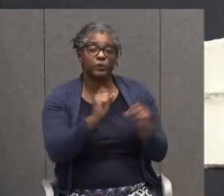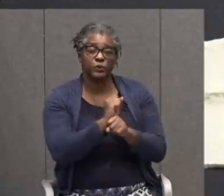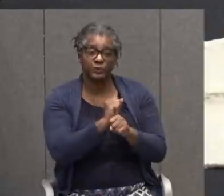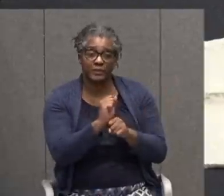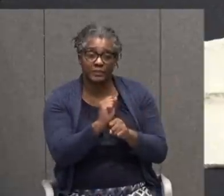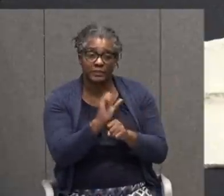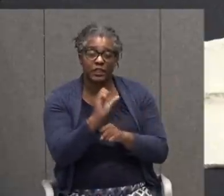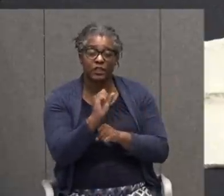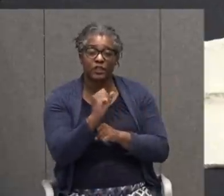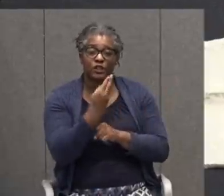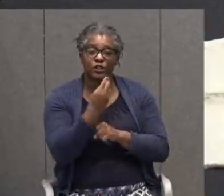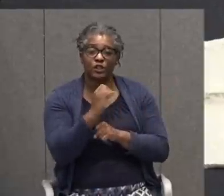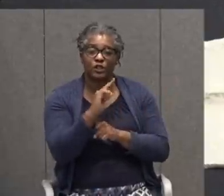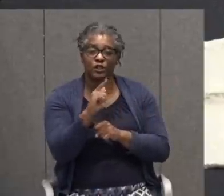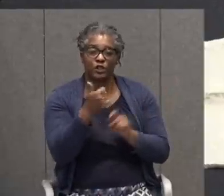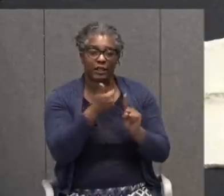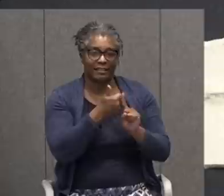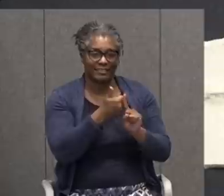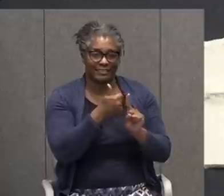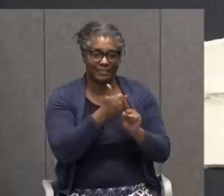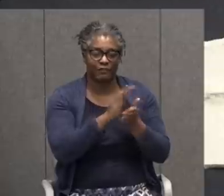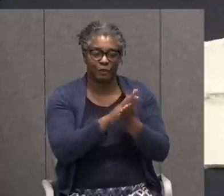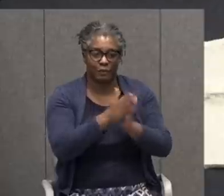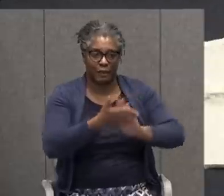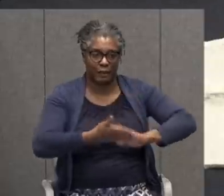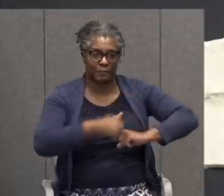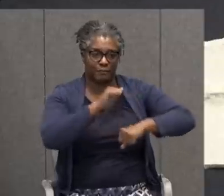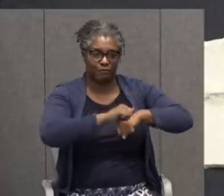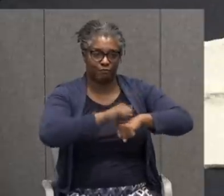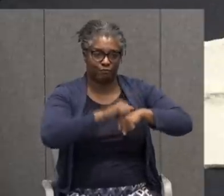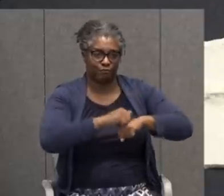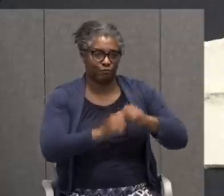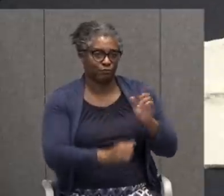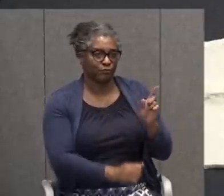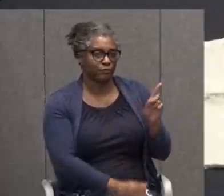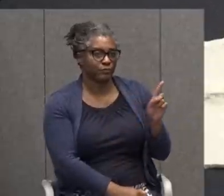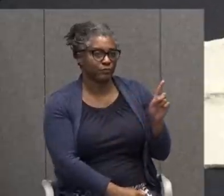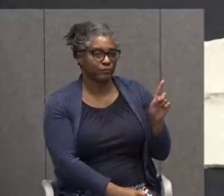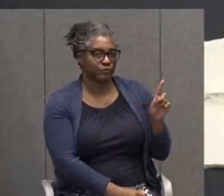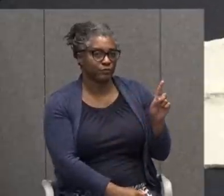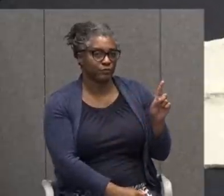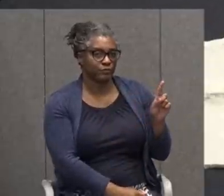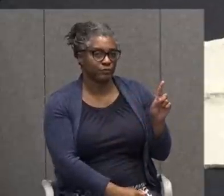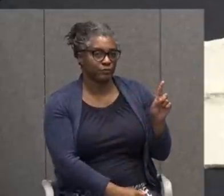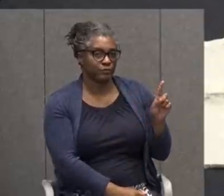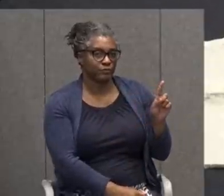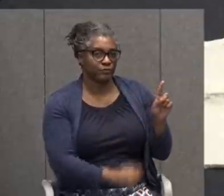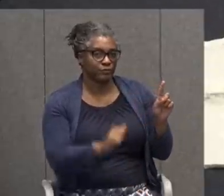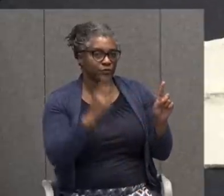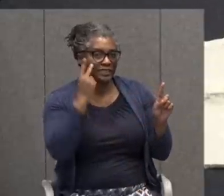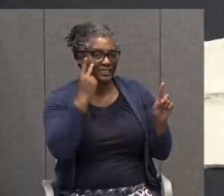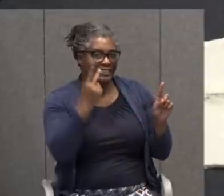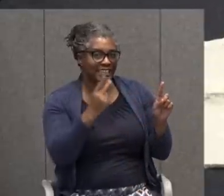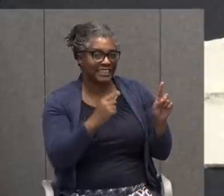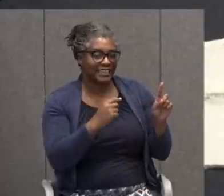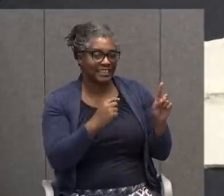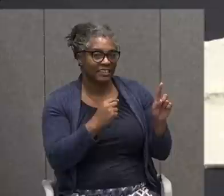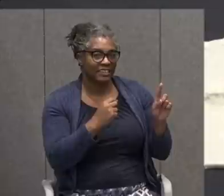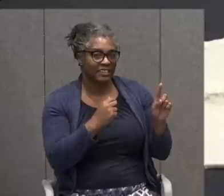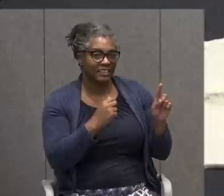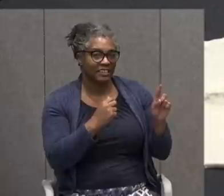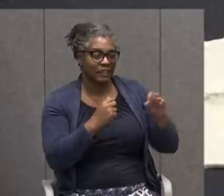would be one there. And then this one, you can actually see in the light, you can kind of see some ridges on this